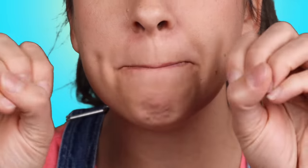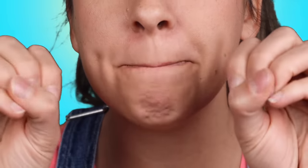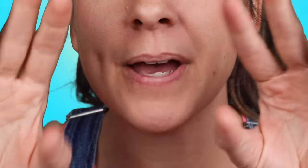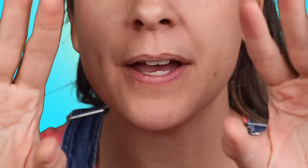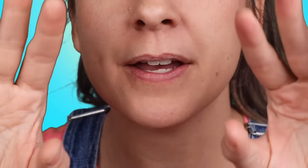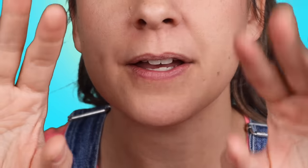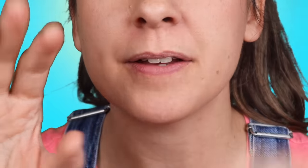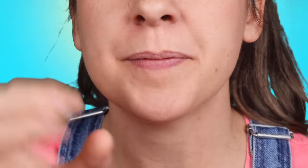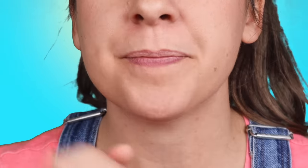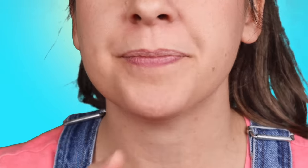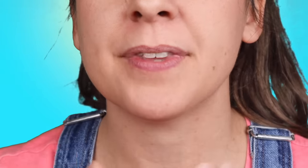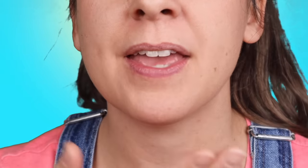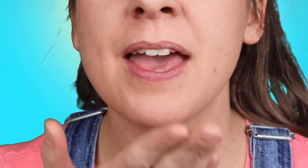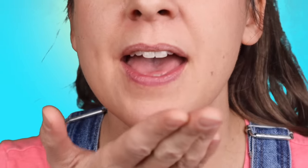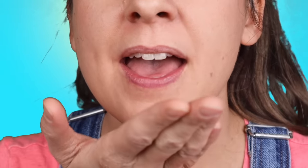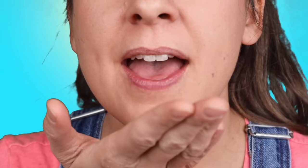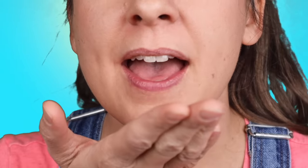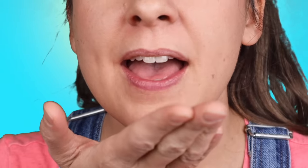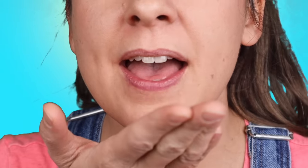Help!